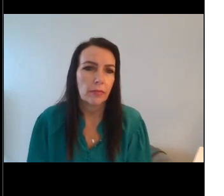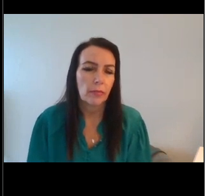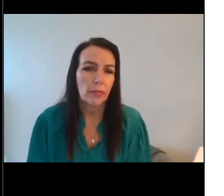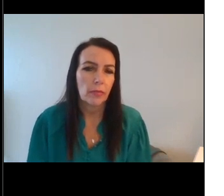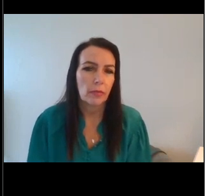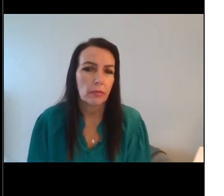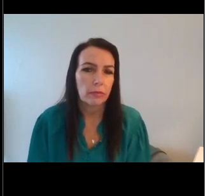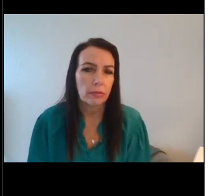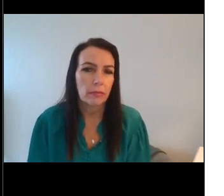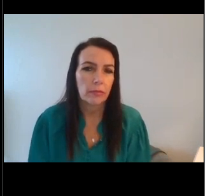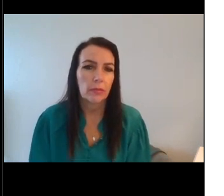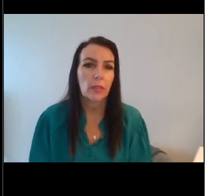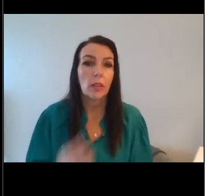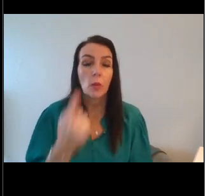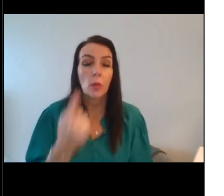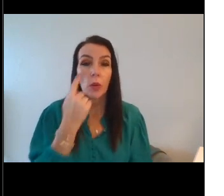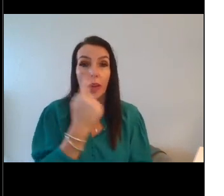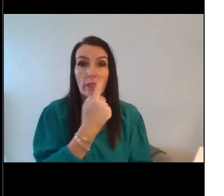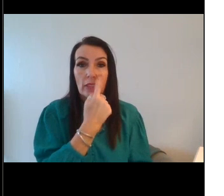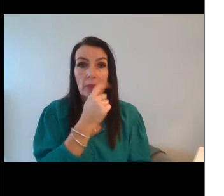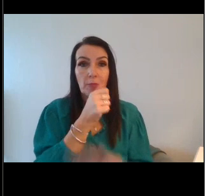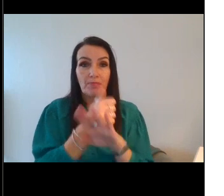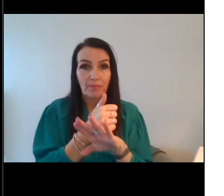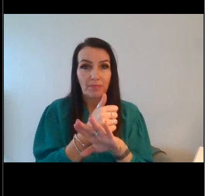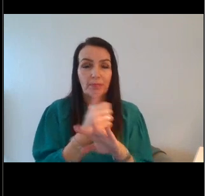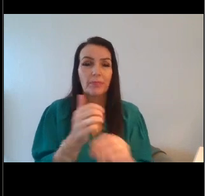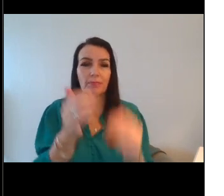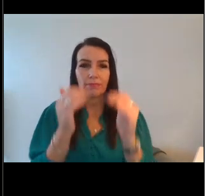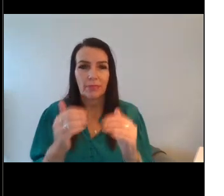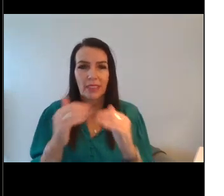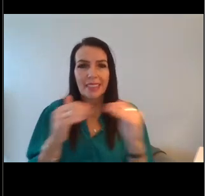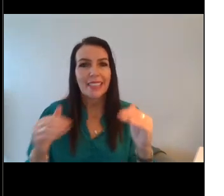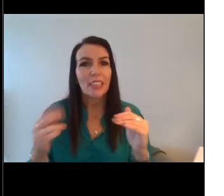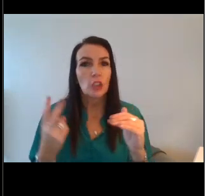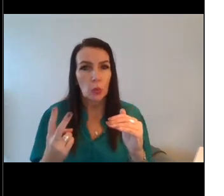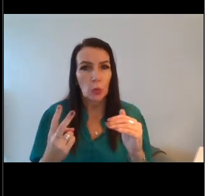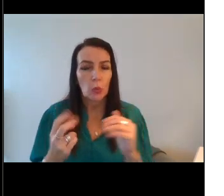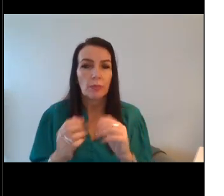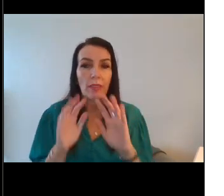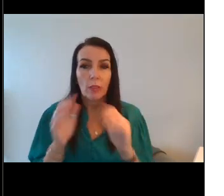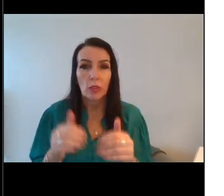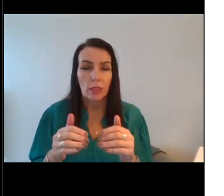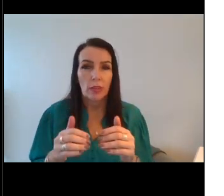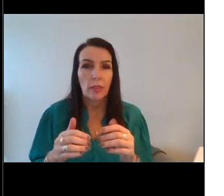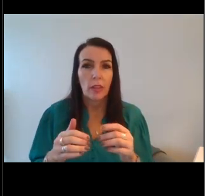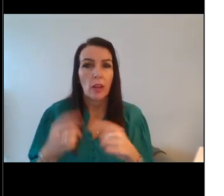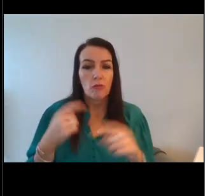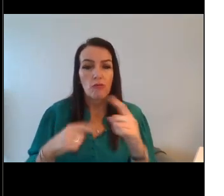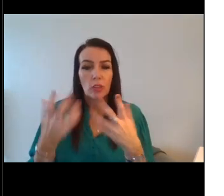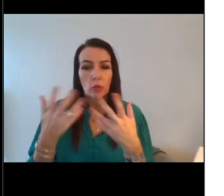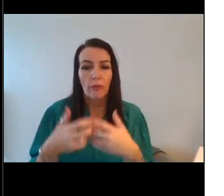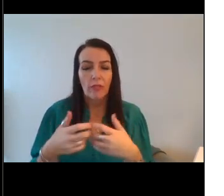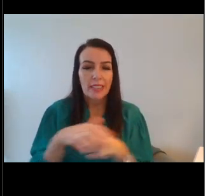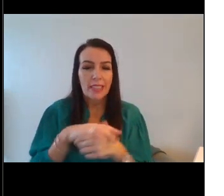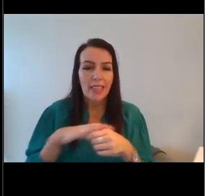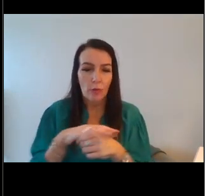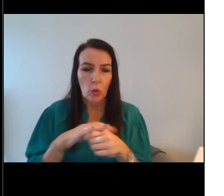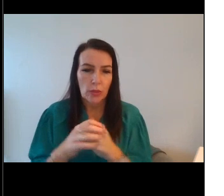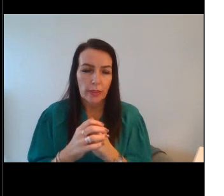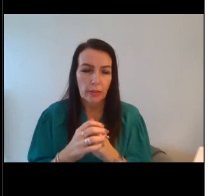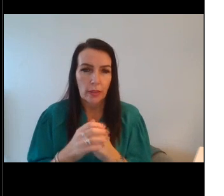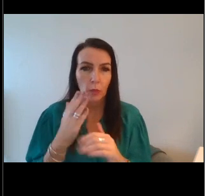So once the evidence base was established, we then moved on to stage 2, which focused on exploring retrofit scenarios. So to do this, we worked